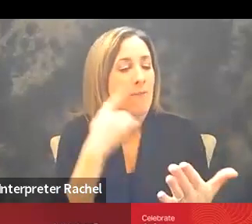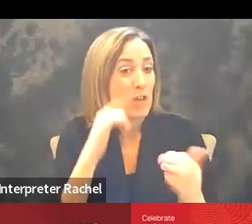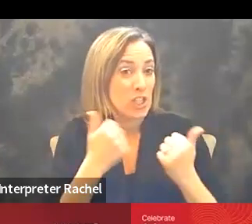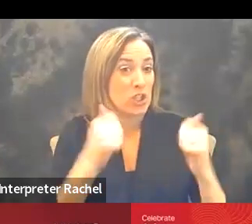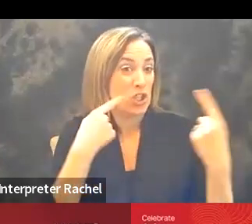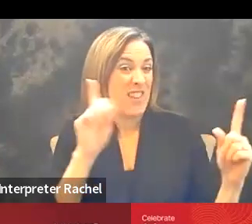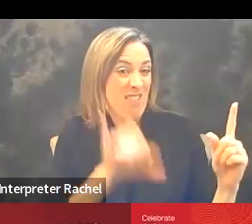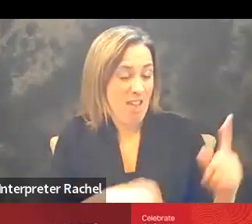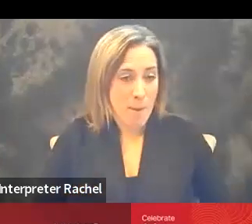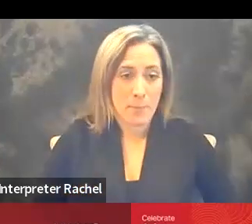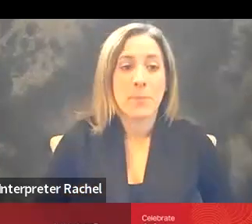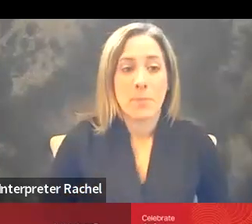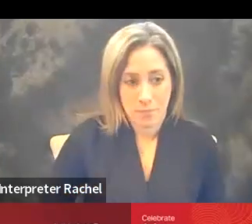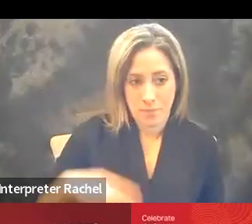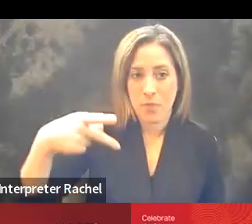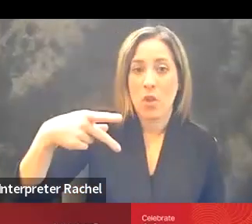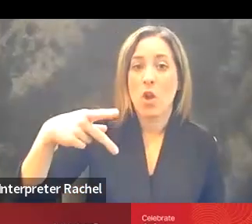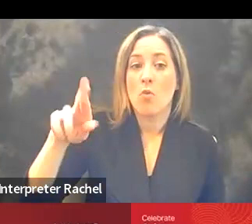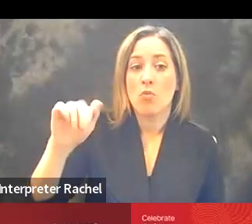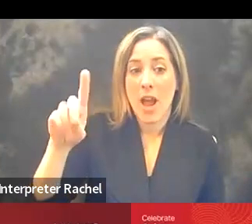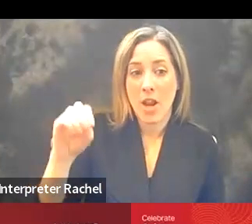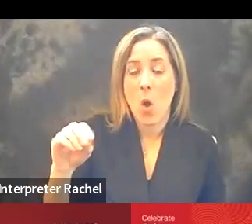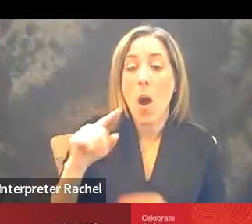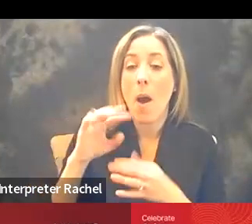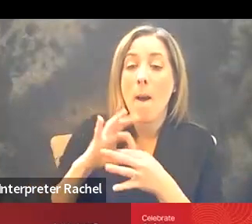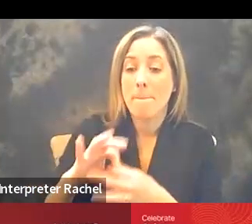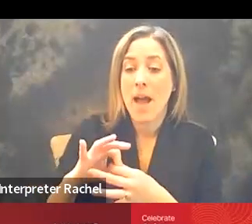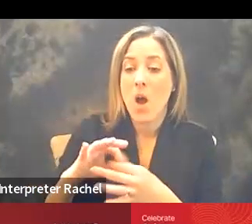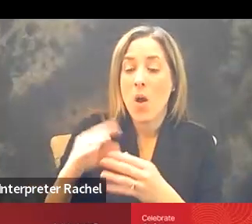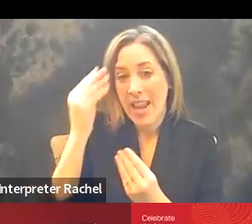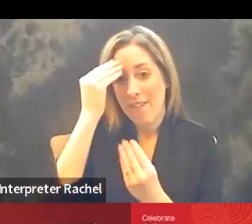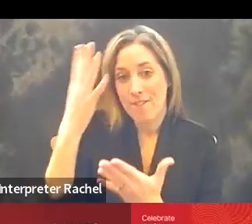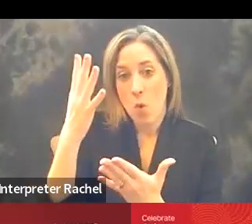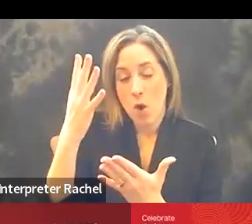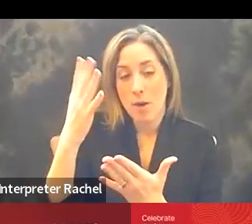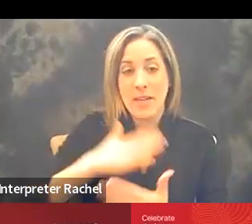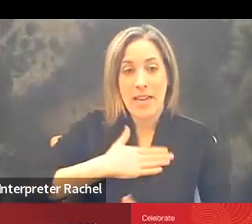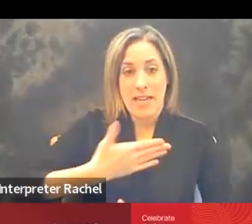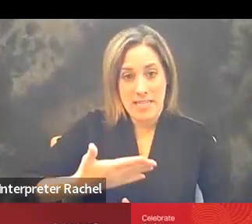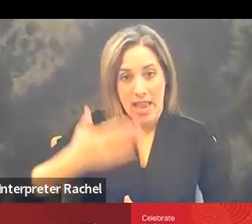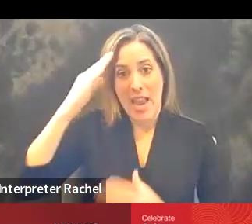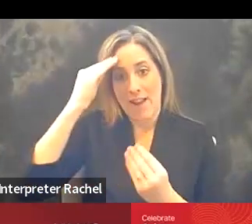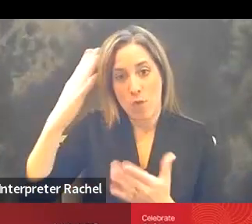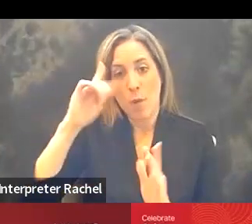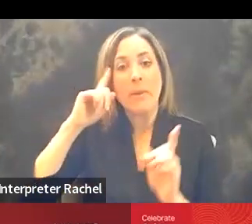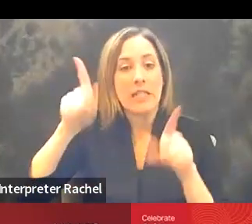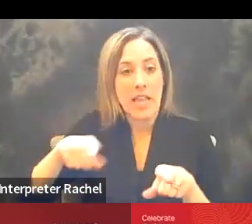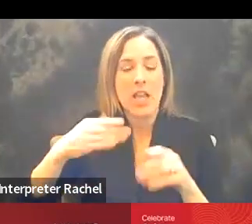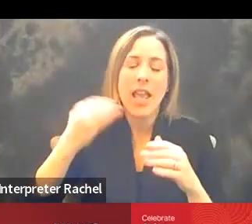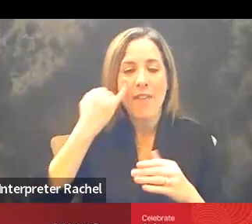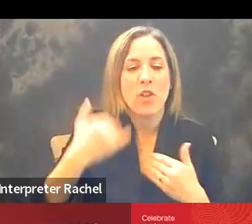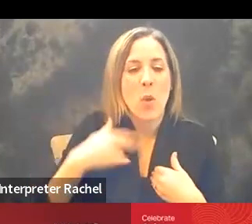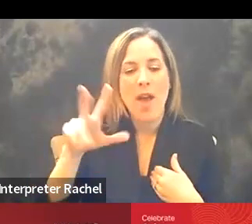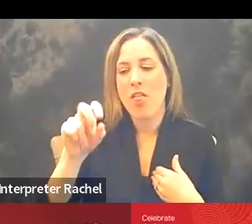You know, with the side about informed consent, for research, for example, you know, you have a 30-page